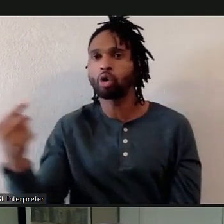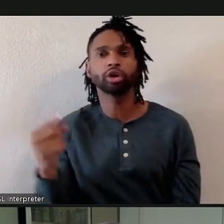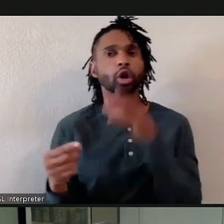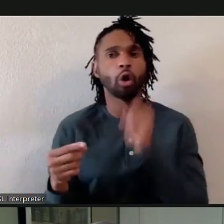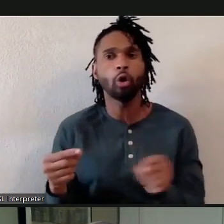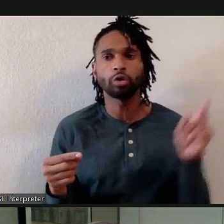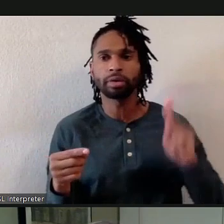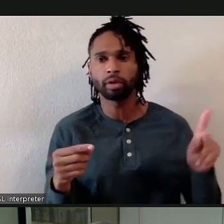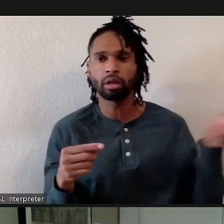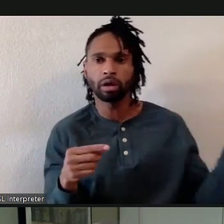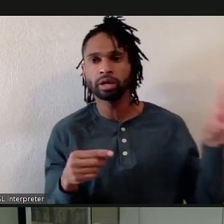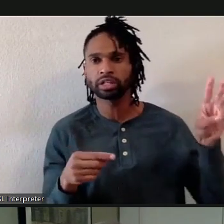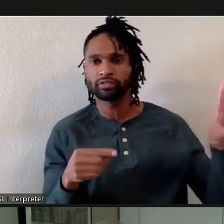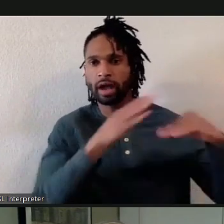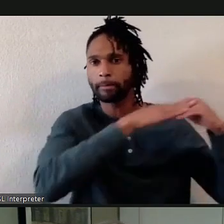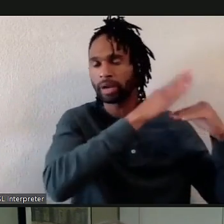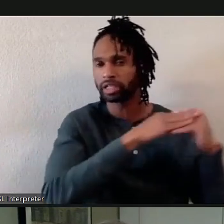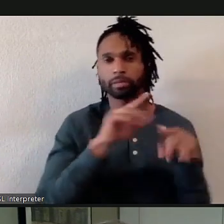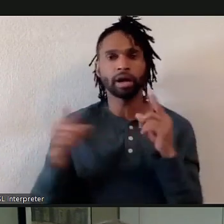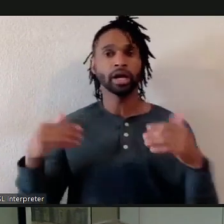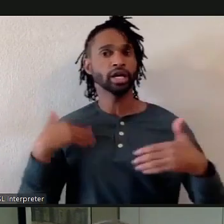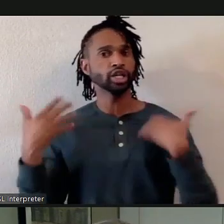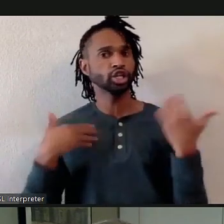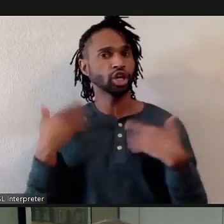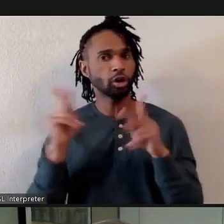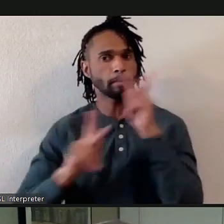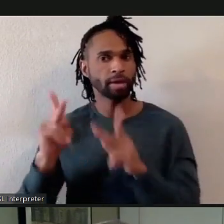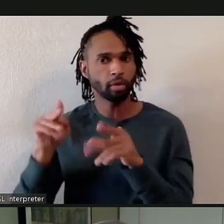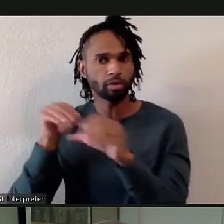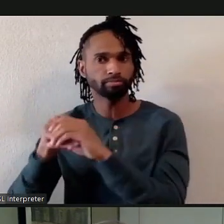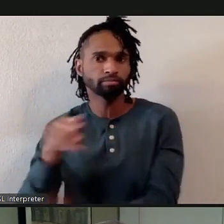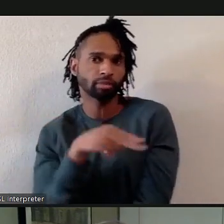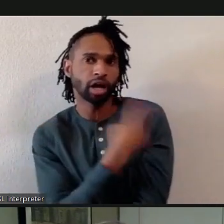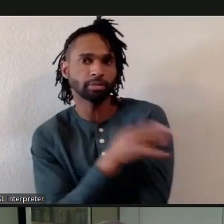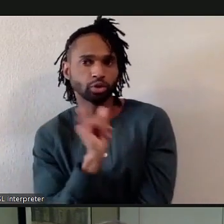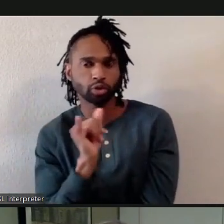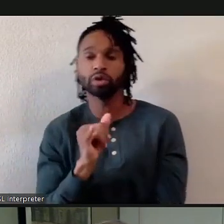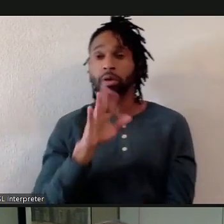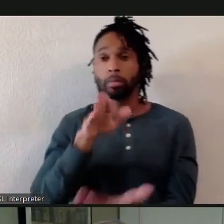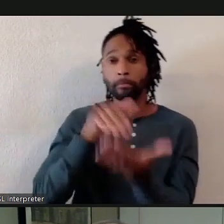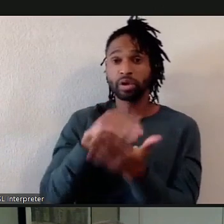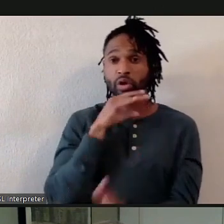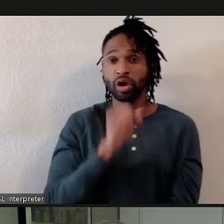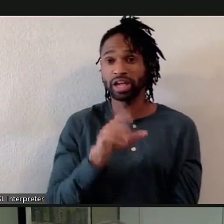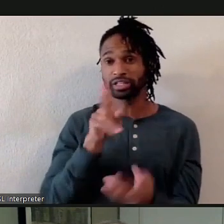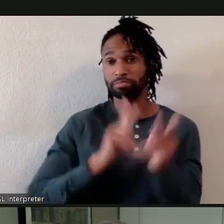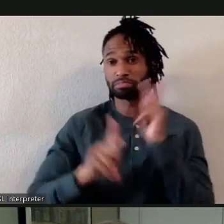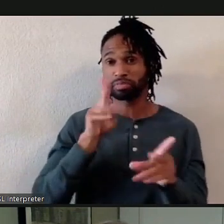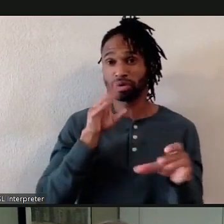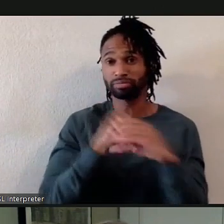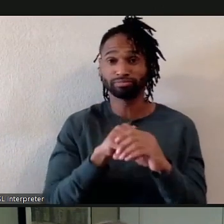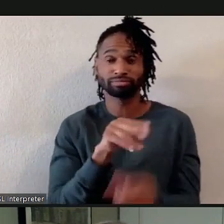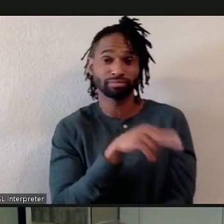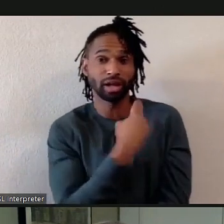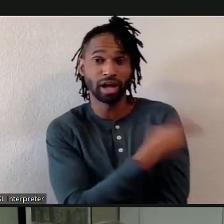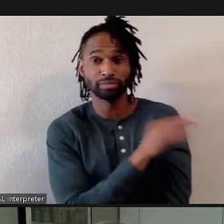in the hospital, younger people are in the hospital, middle-aged people are in the hospital. And in particular,